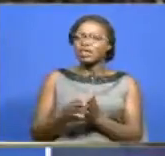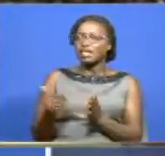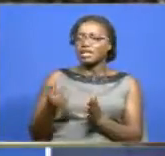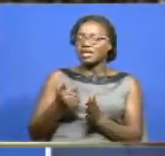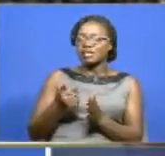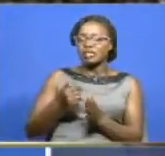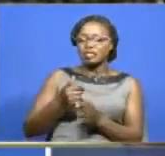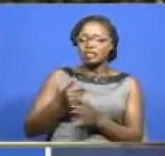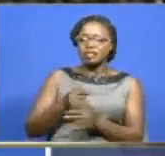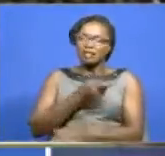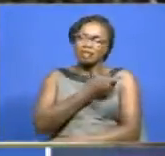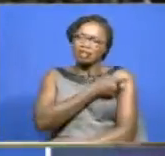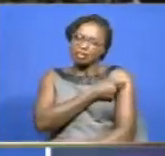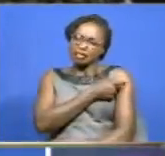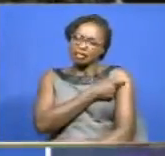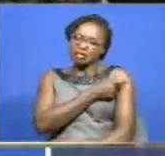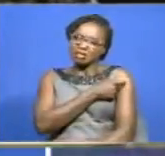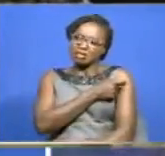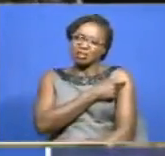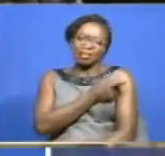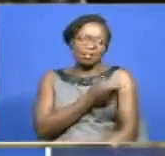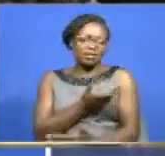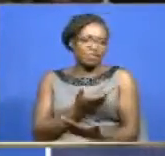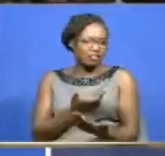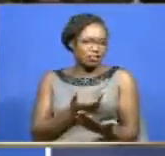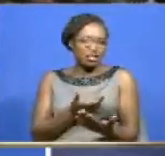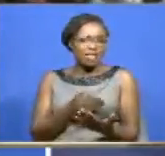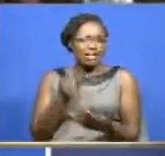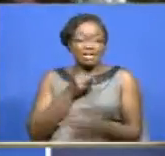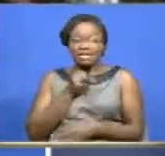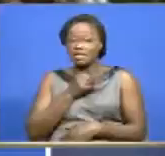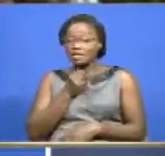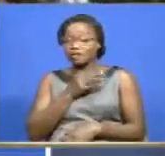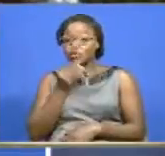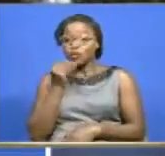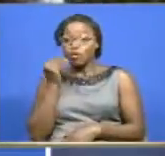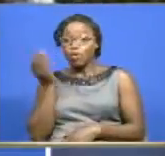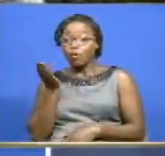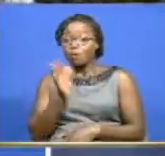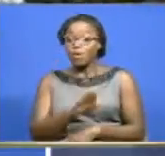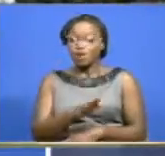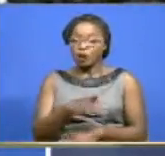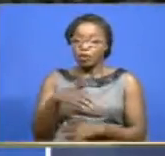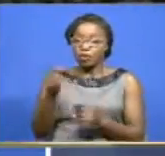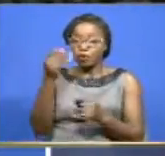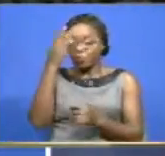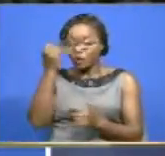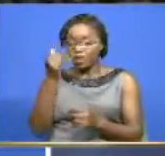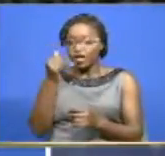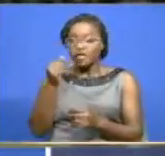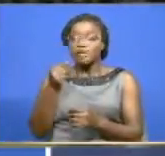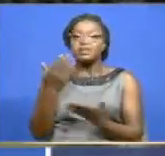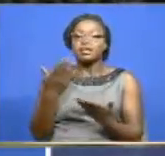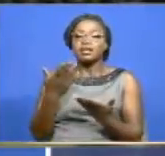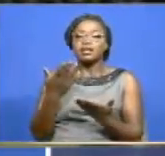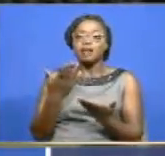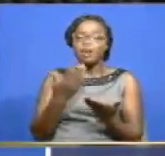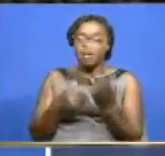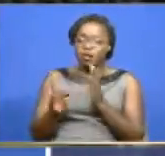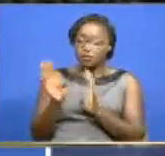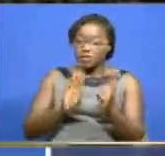drugs. Some of them are scared to go back home because of the things that are happening back home. Some of